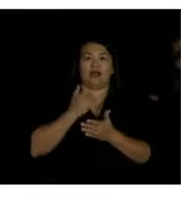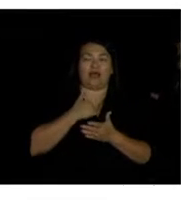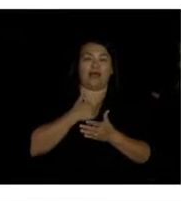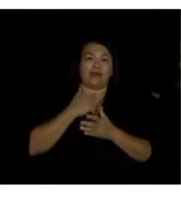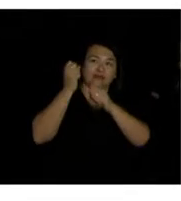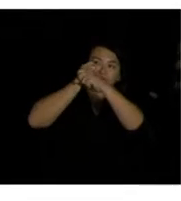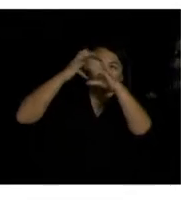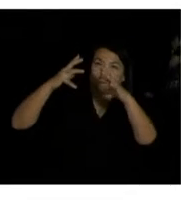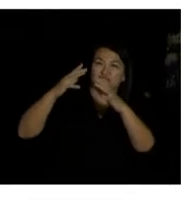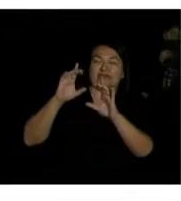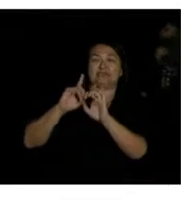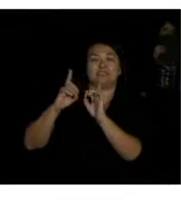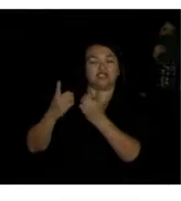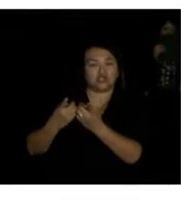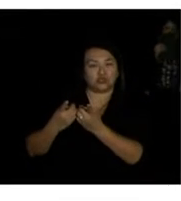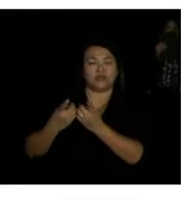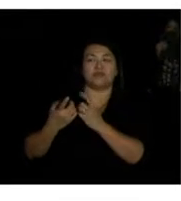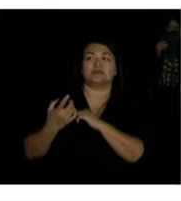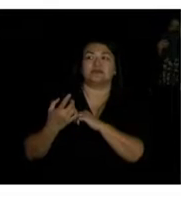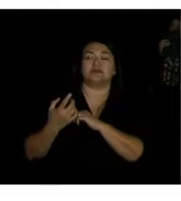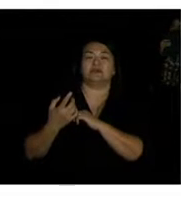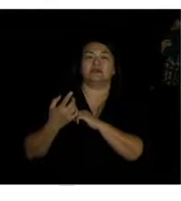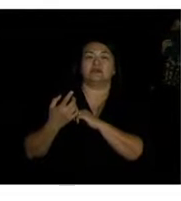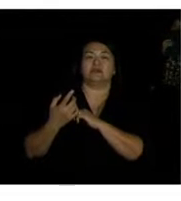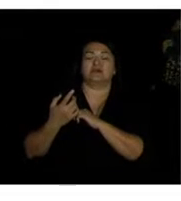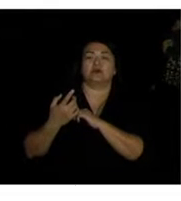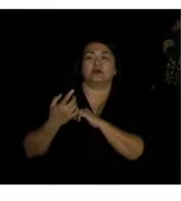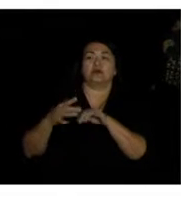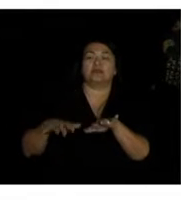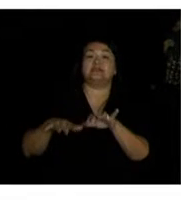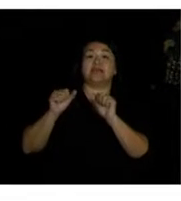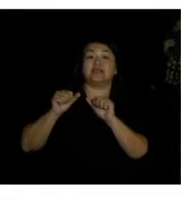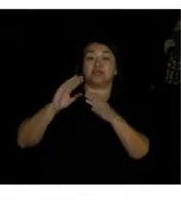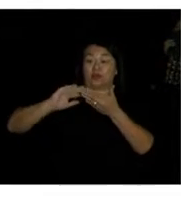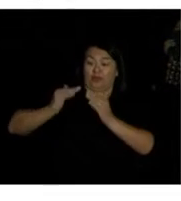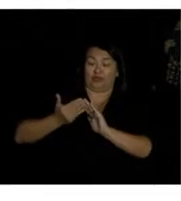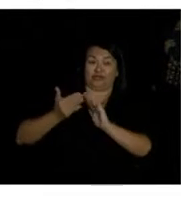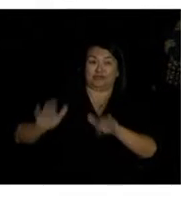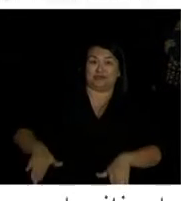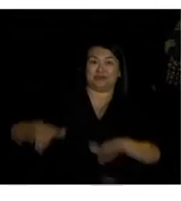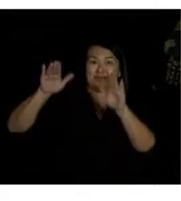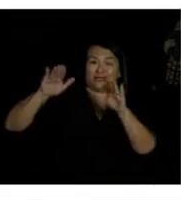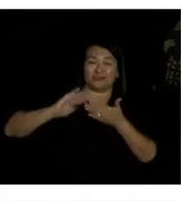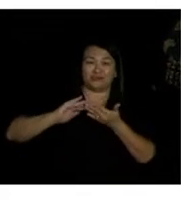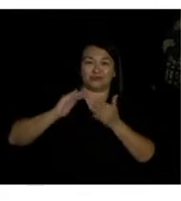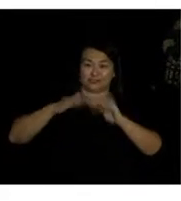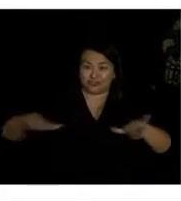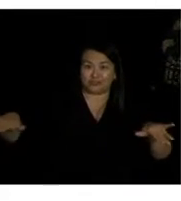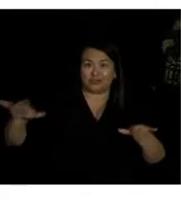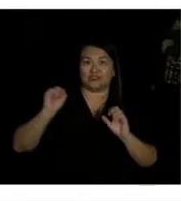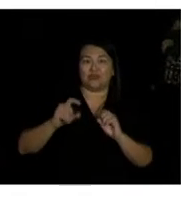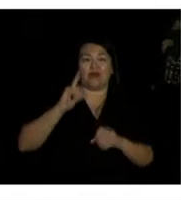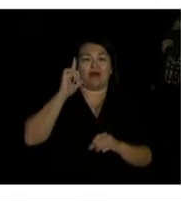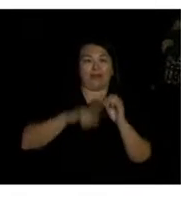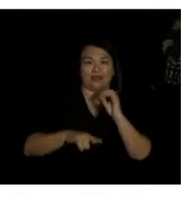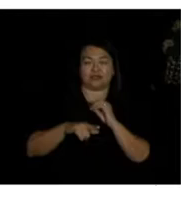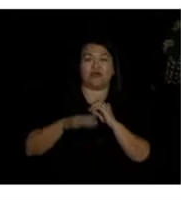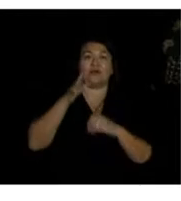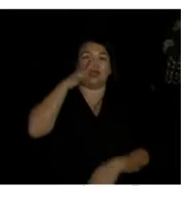envision a district, or it takes a community to raise our children, and so together, El Paso parents,